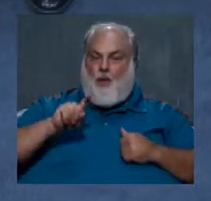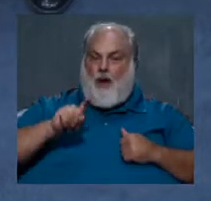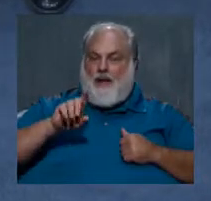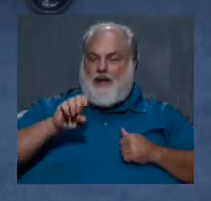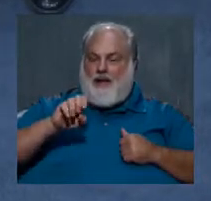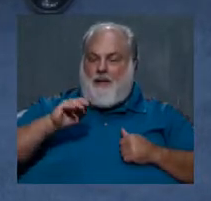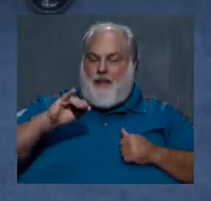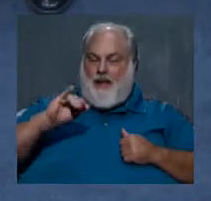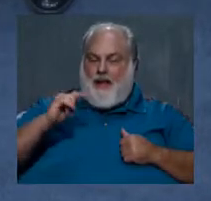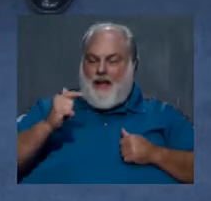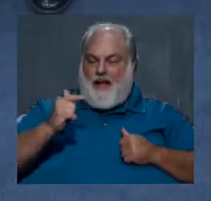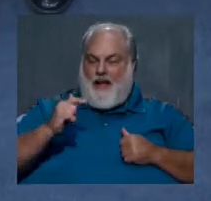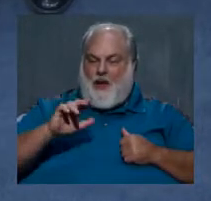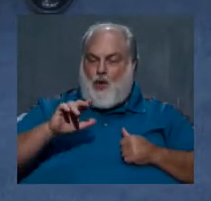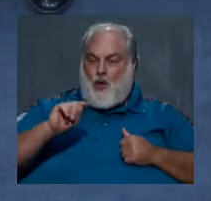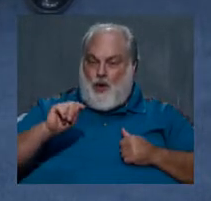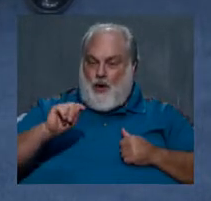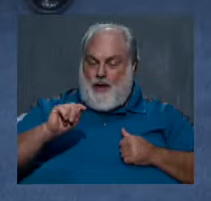is at the